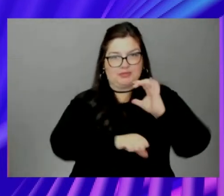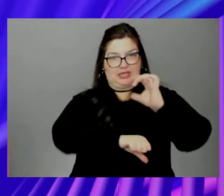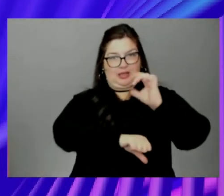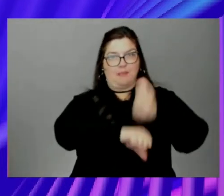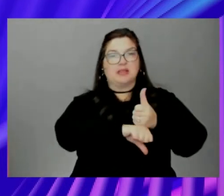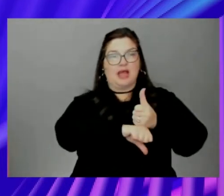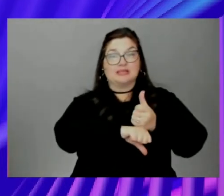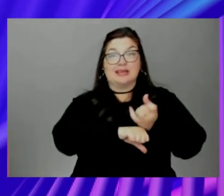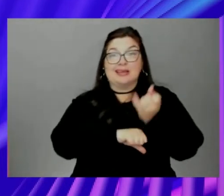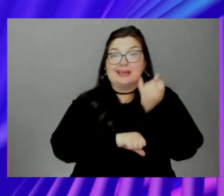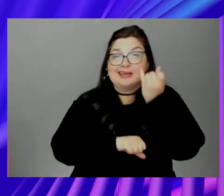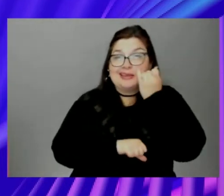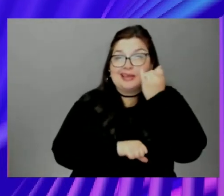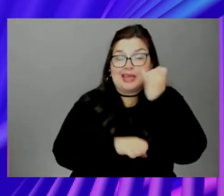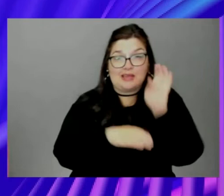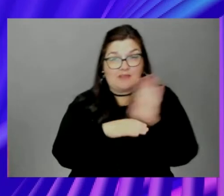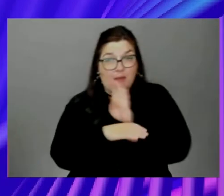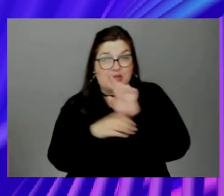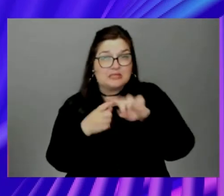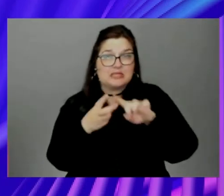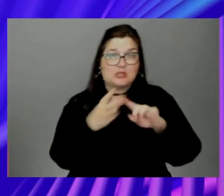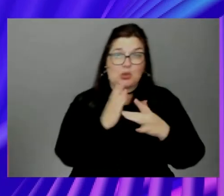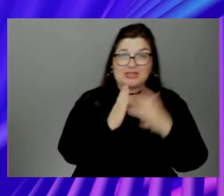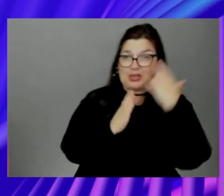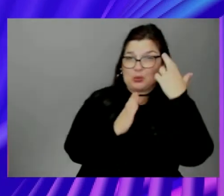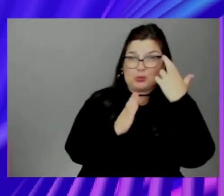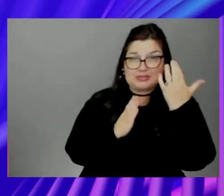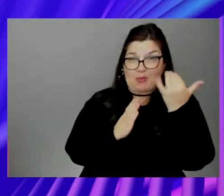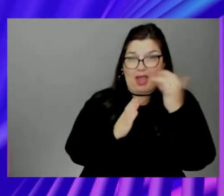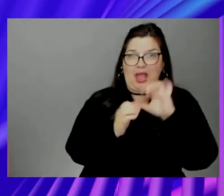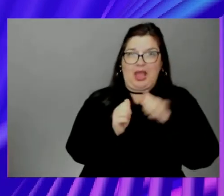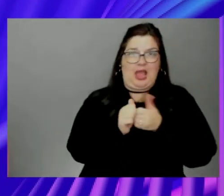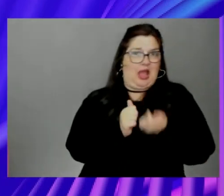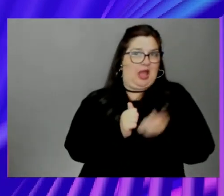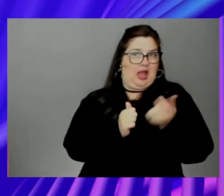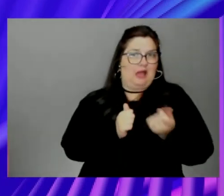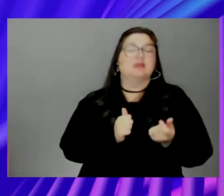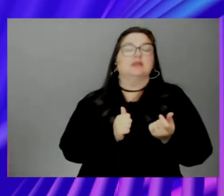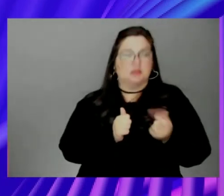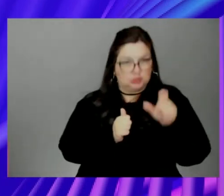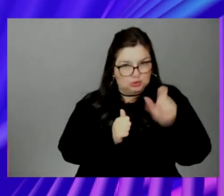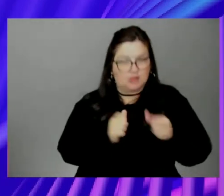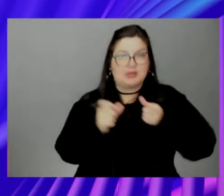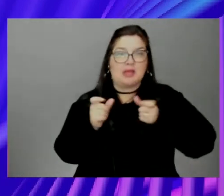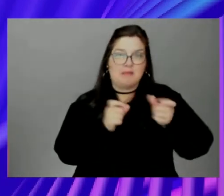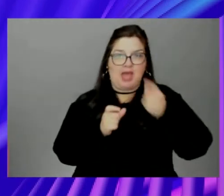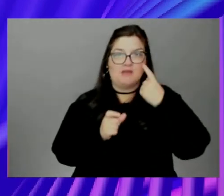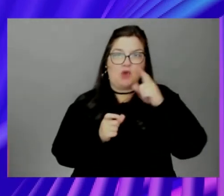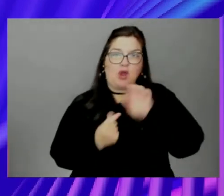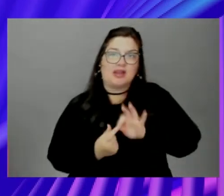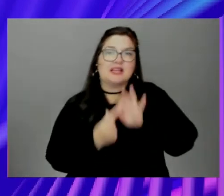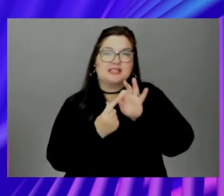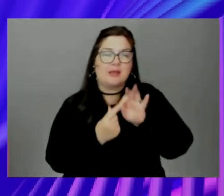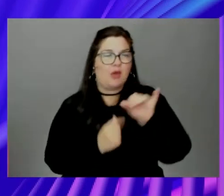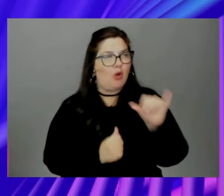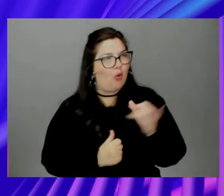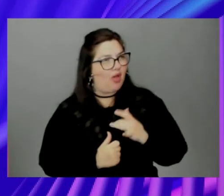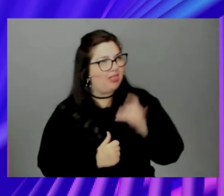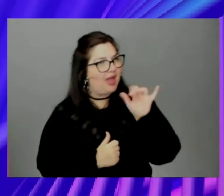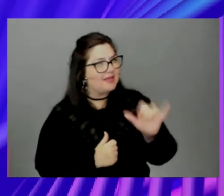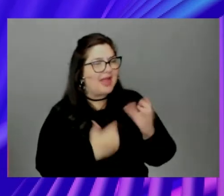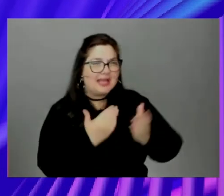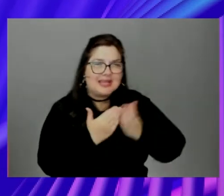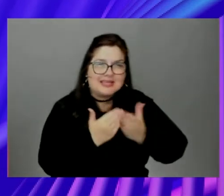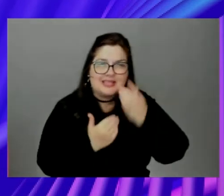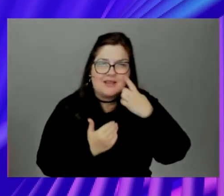business and or technical reason to take them out, right? And again, they should be managed as exceptions. I like this because we can make it really easy for our customers to be able to find the